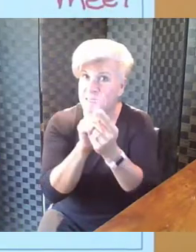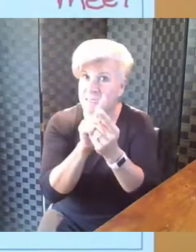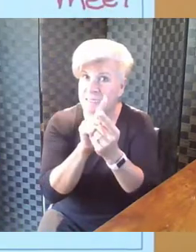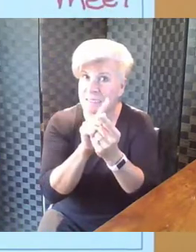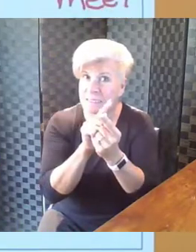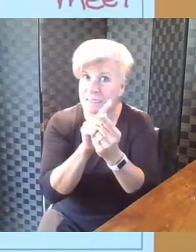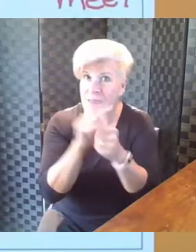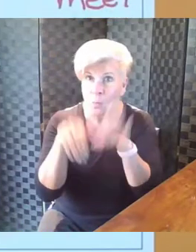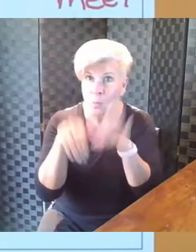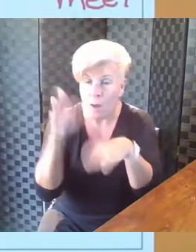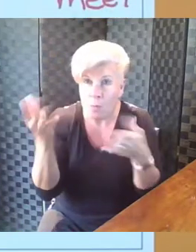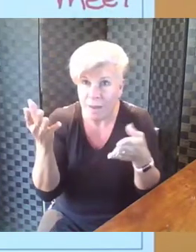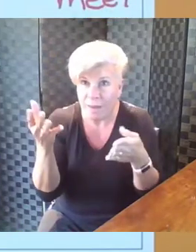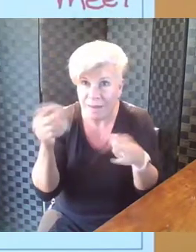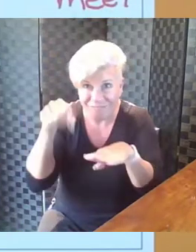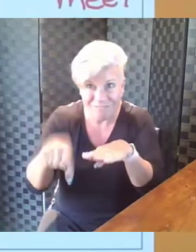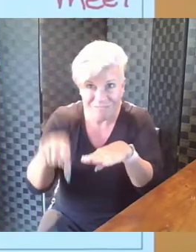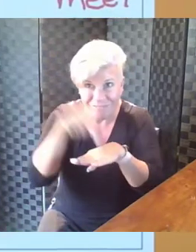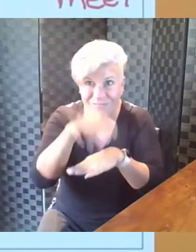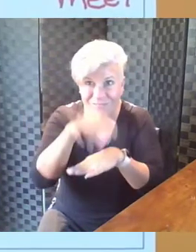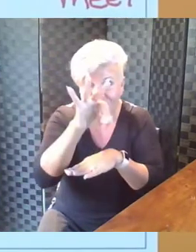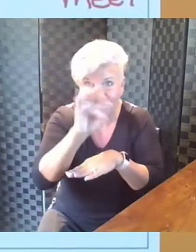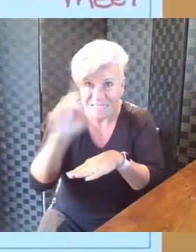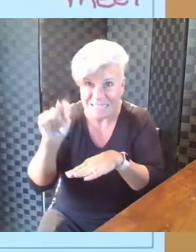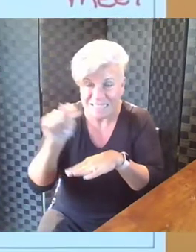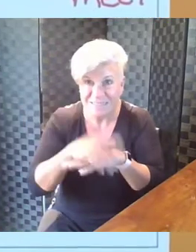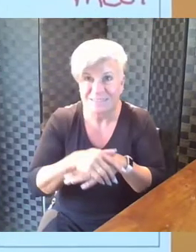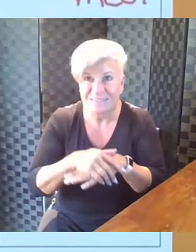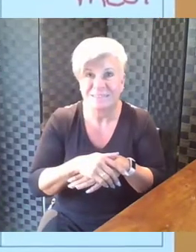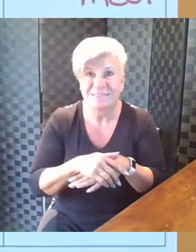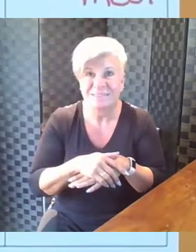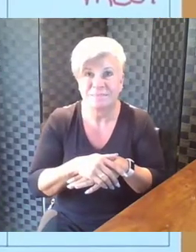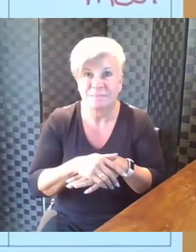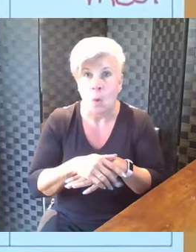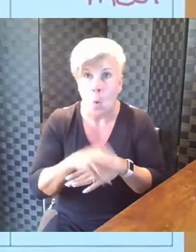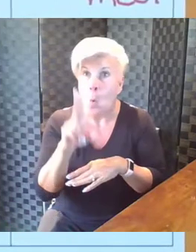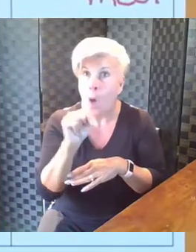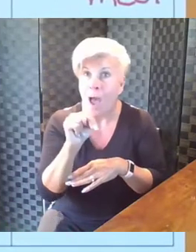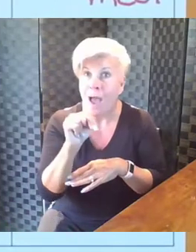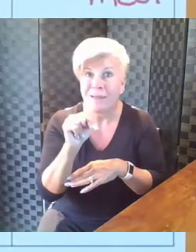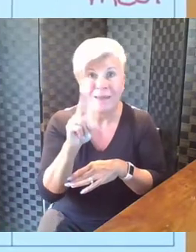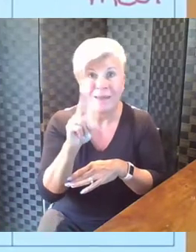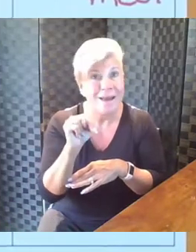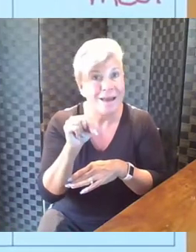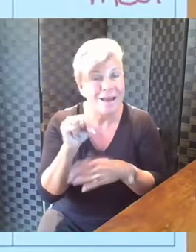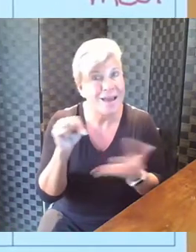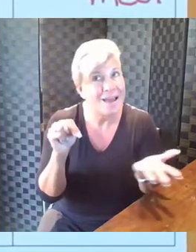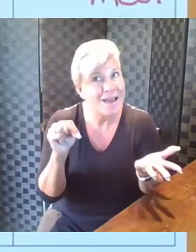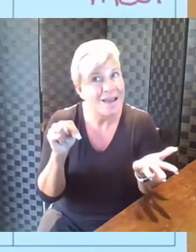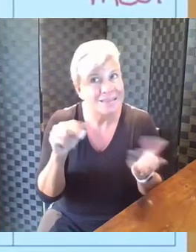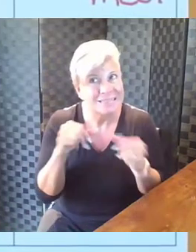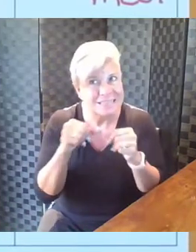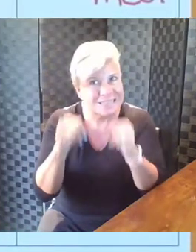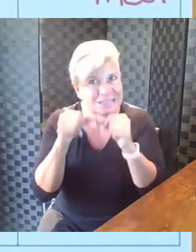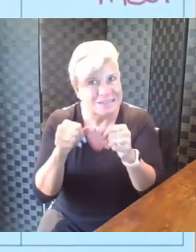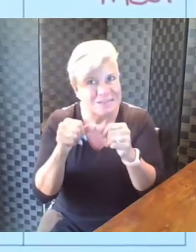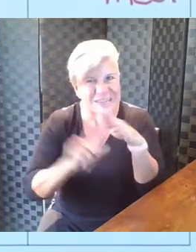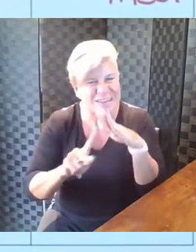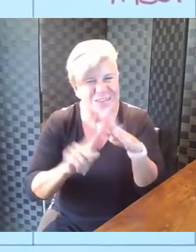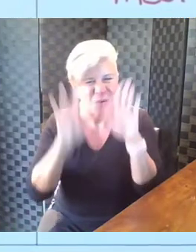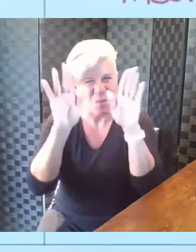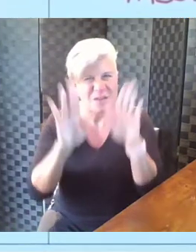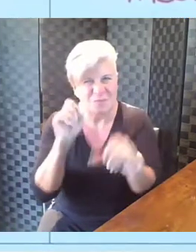box? Let's go with E-E-T. Eat. Beat.